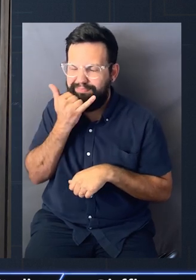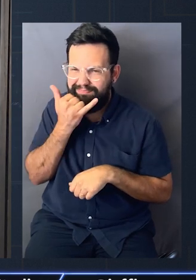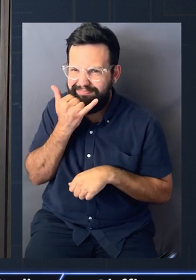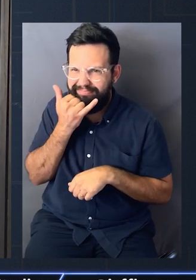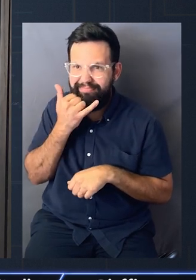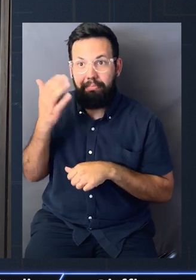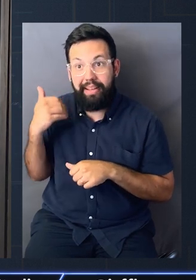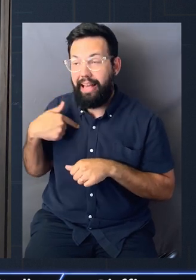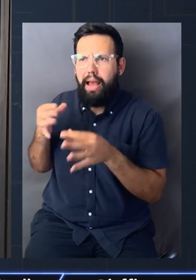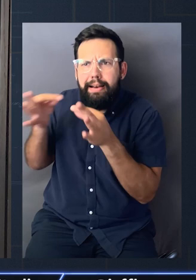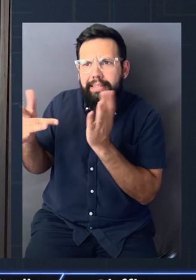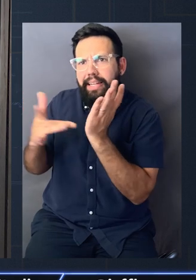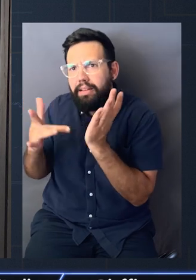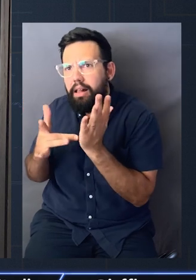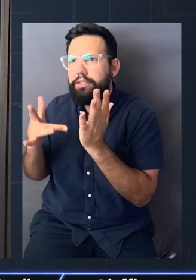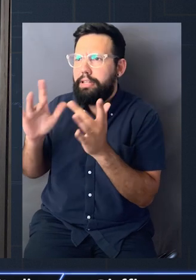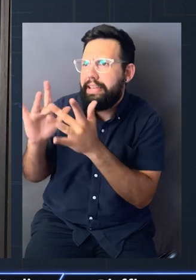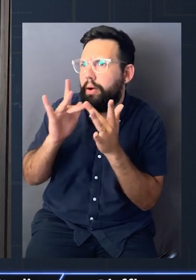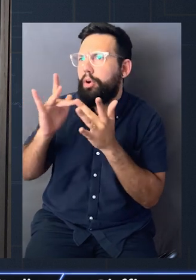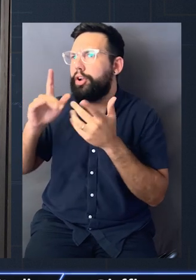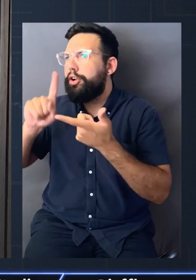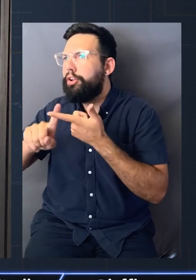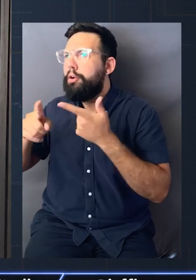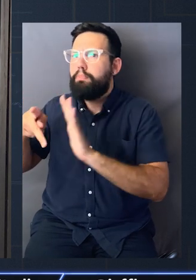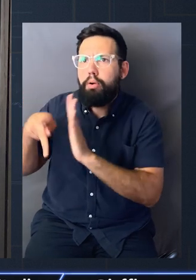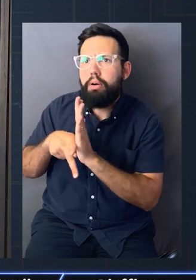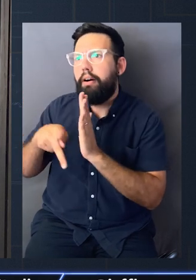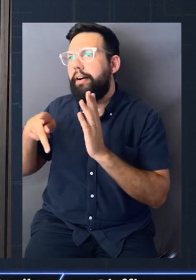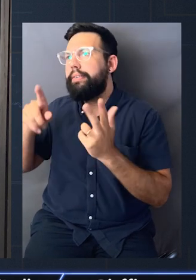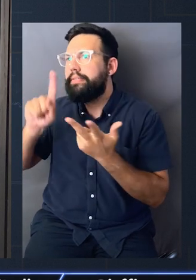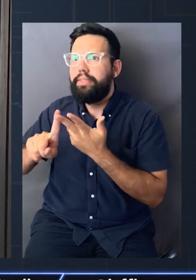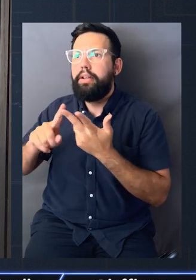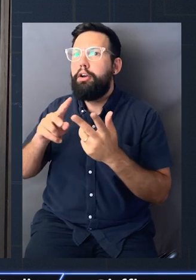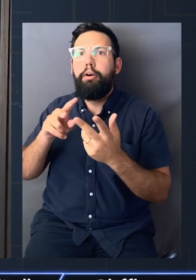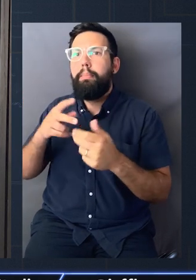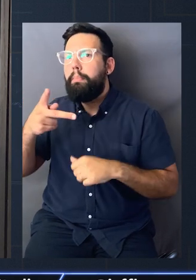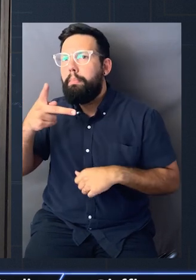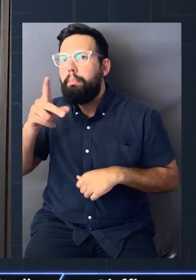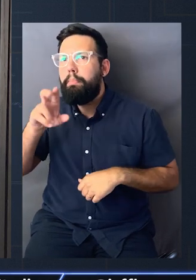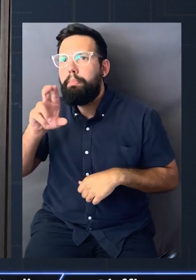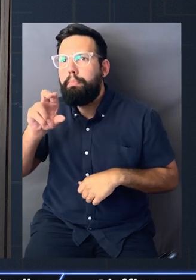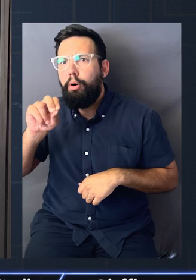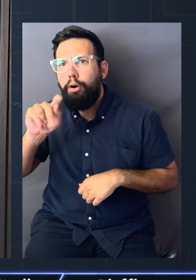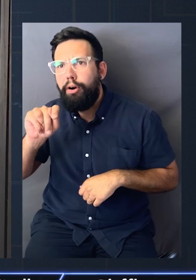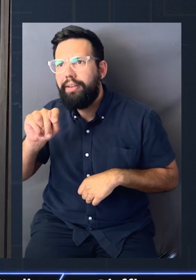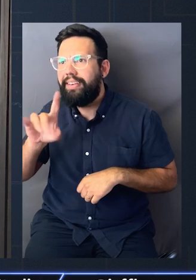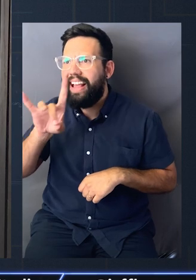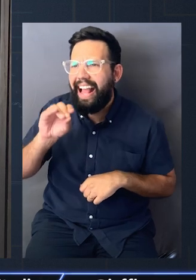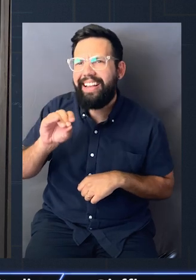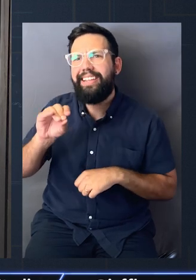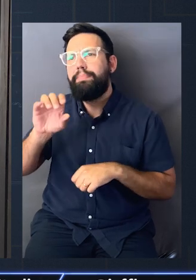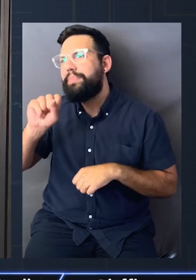him every deep, geeky technical thing I could use to impress him. The networks, the protocols, the fact that it worked through port 80,